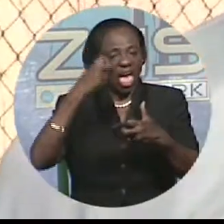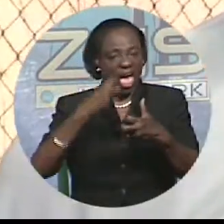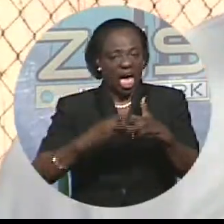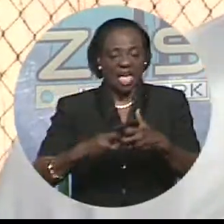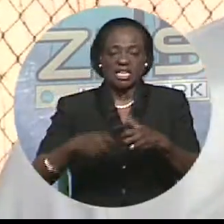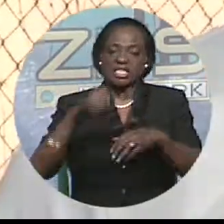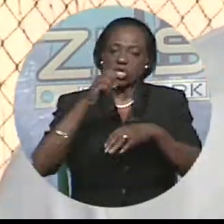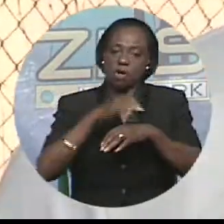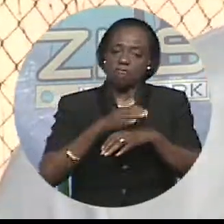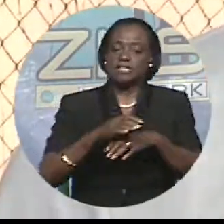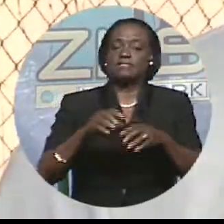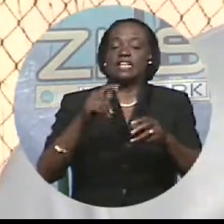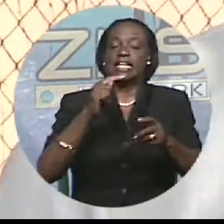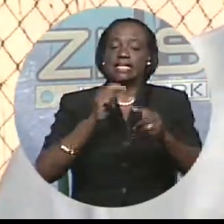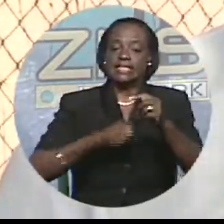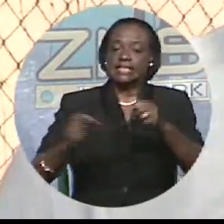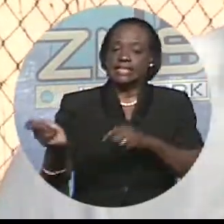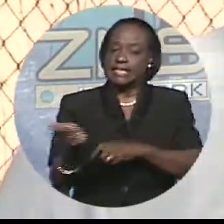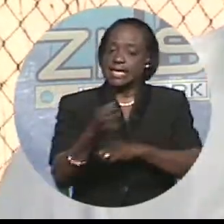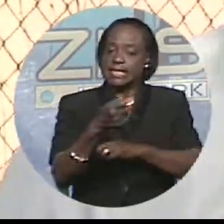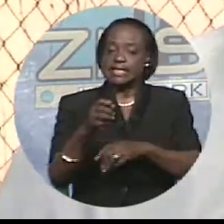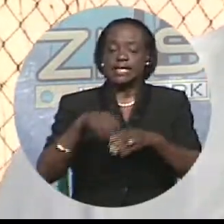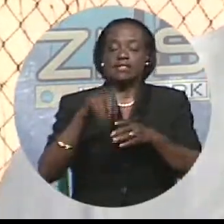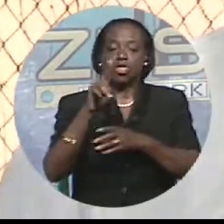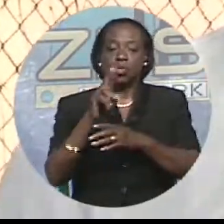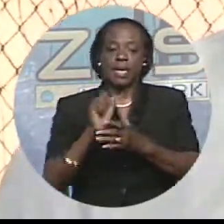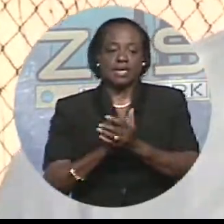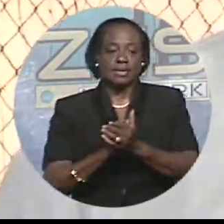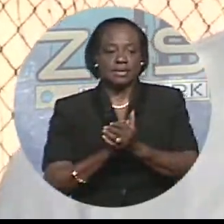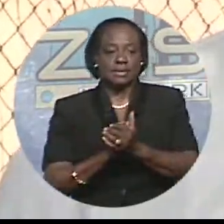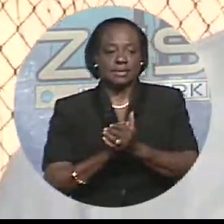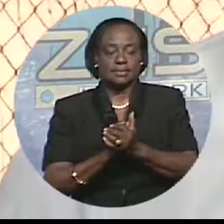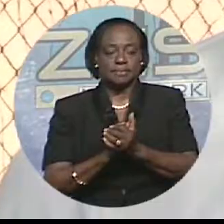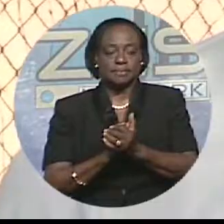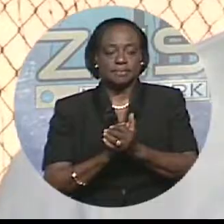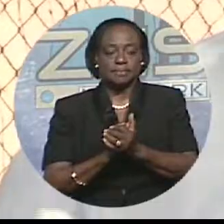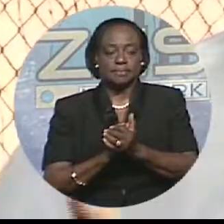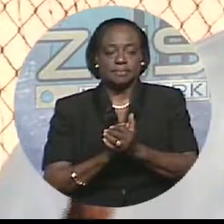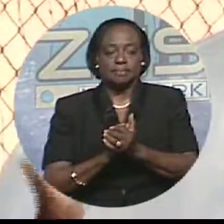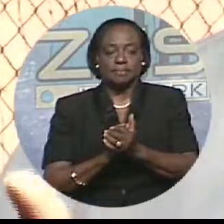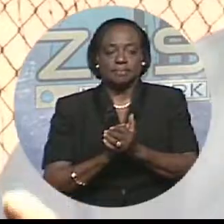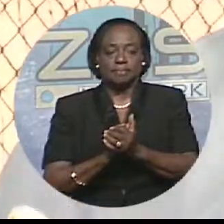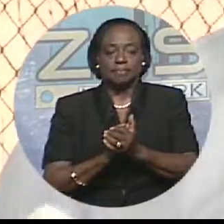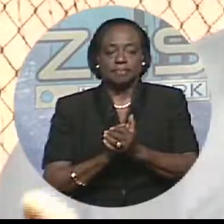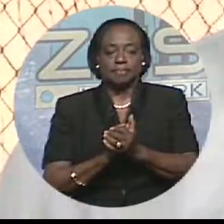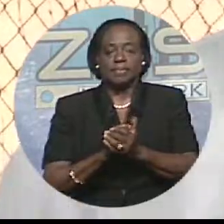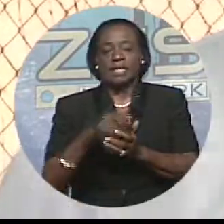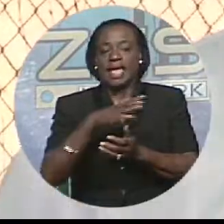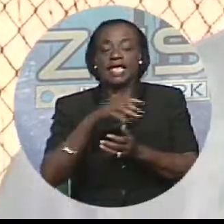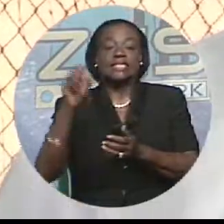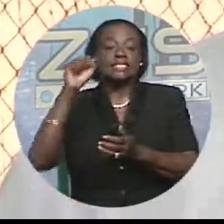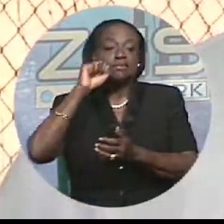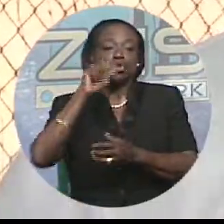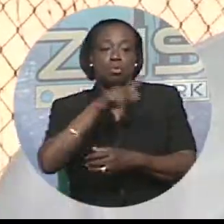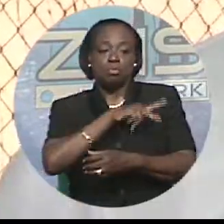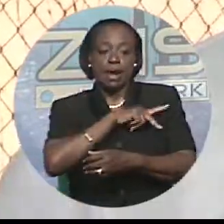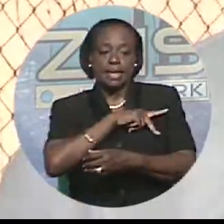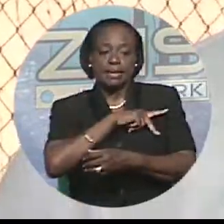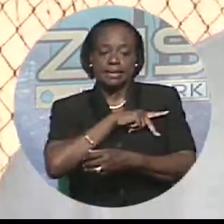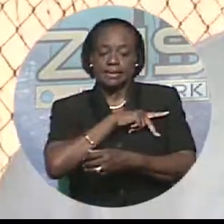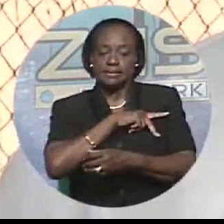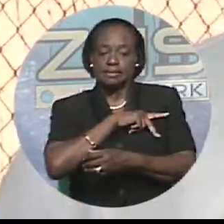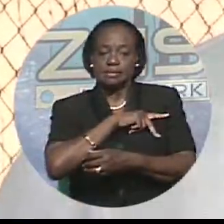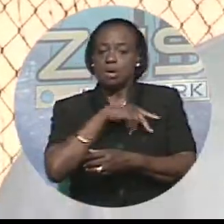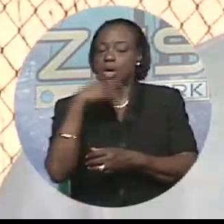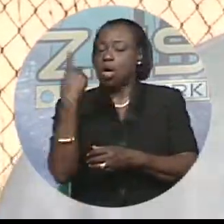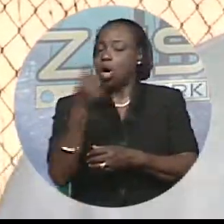U.S. And so both of them played at a major level. Then you also have, by mistake, missing Simone Pratt, who has always